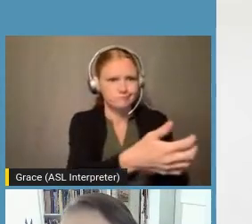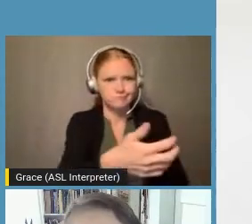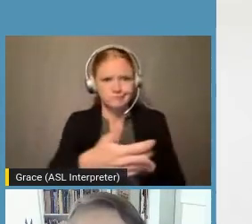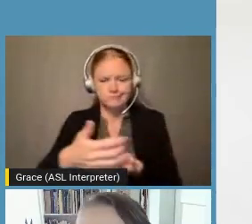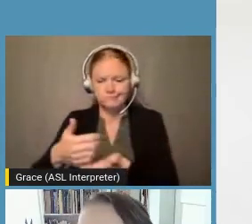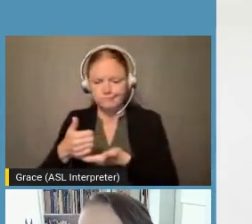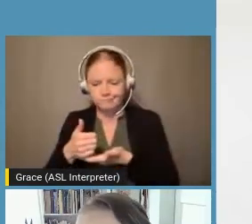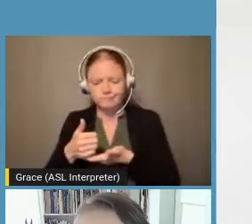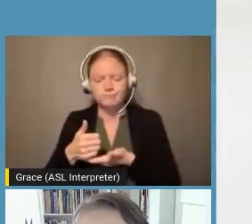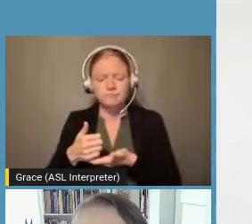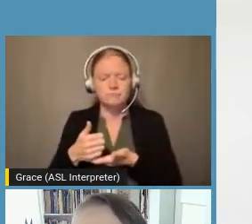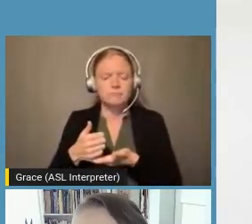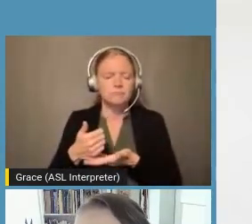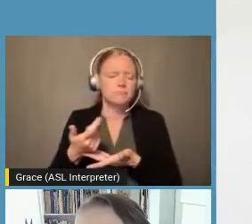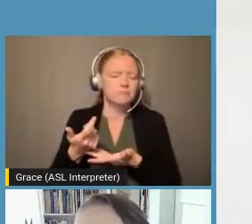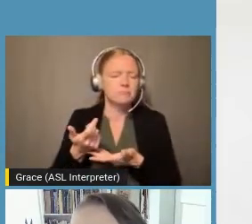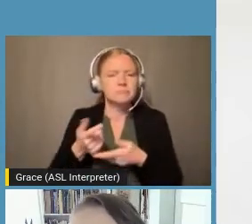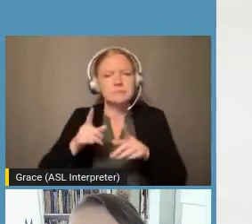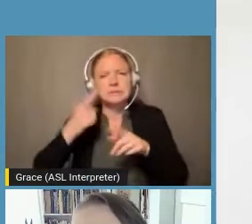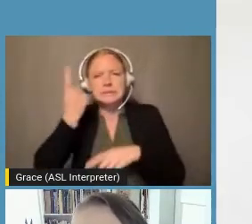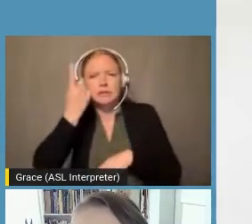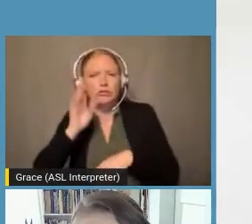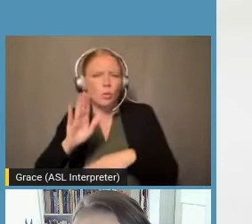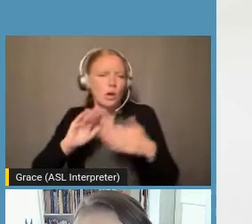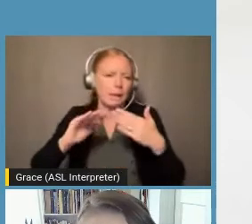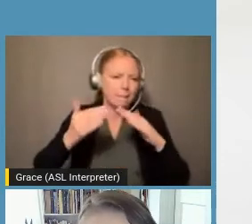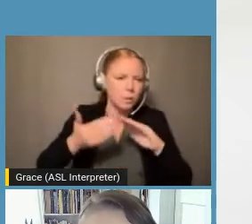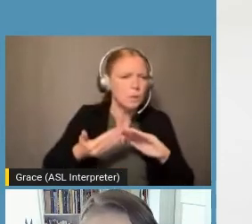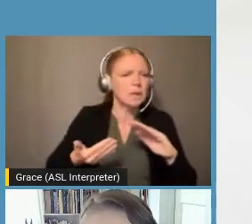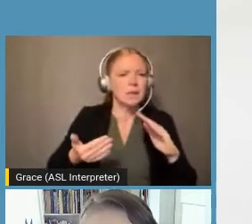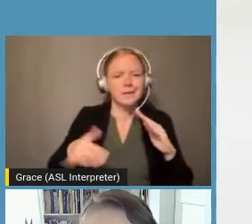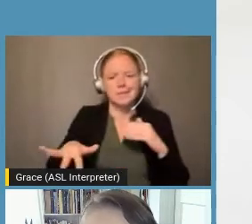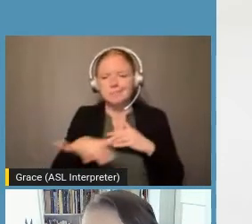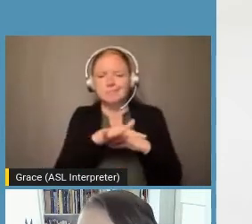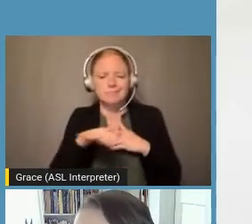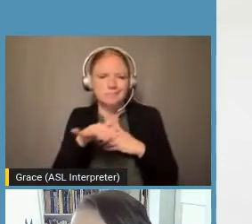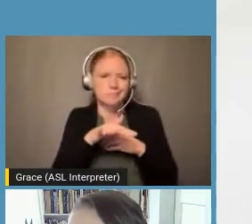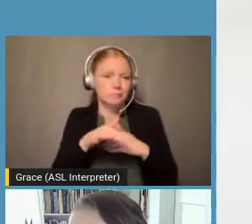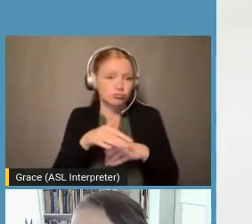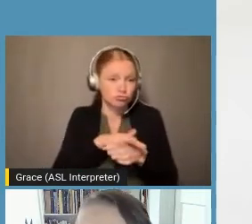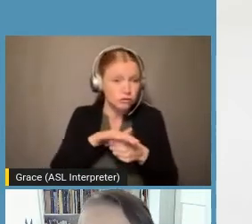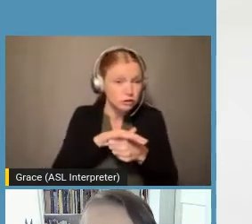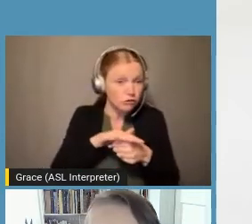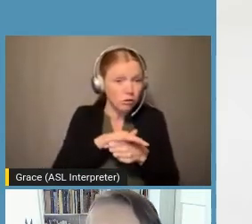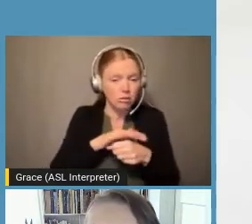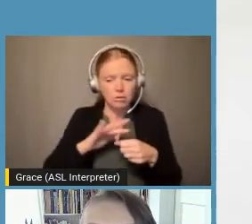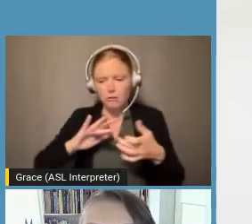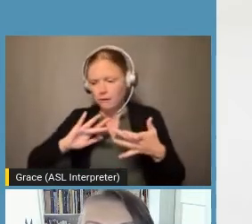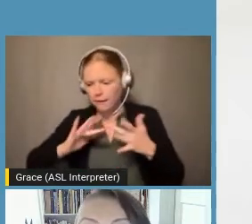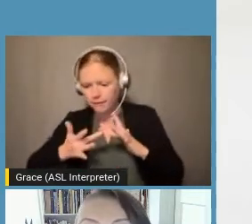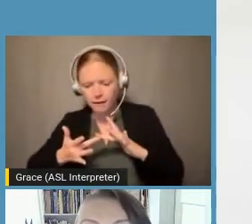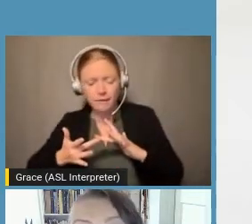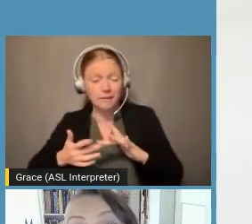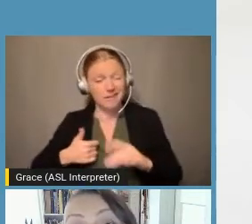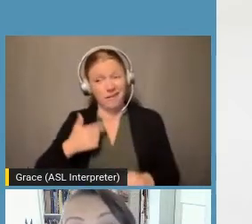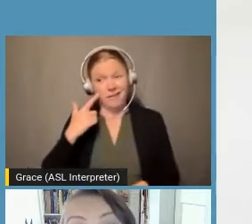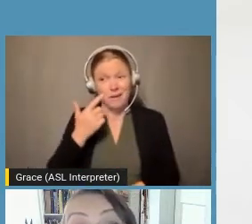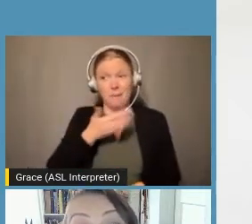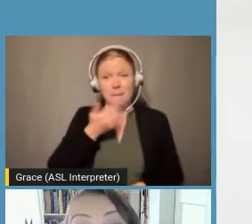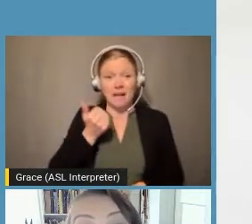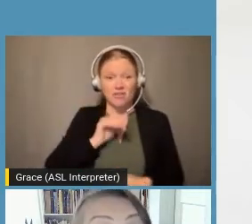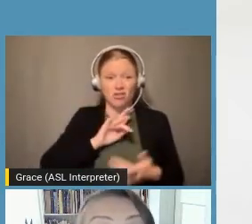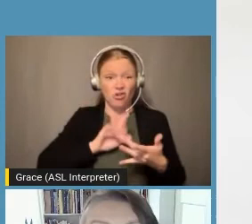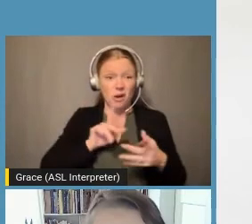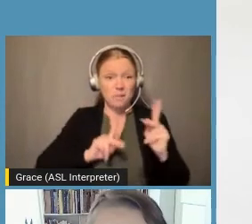or regionally or online, however you want the selection process to be. I would recommend asking people who they work